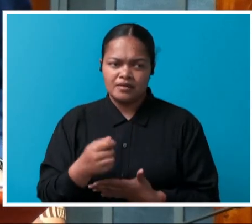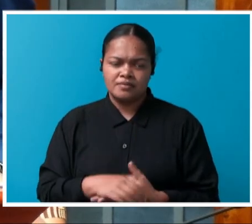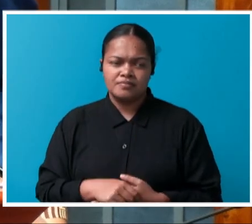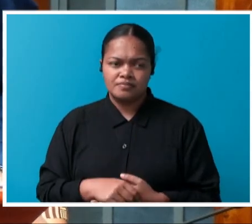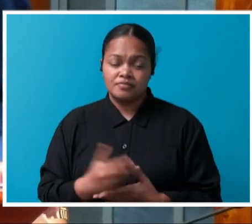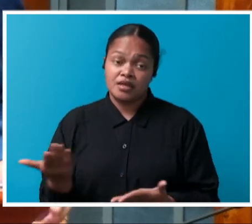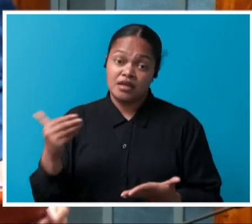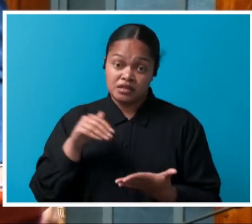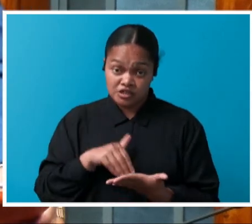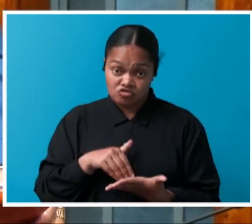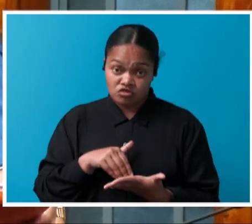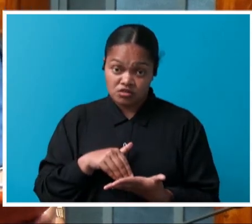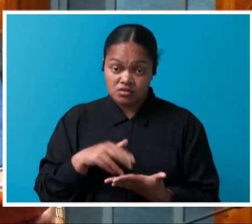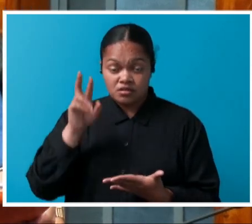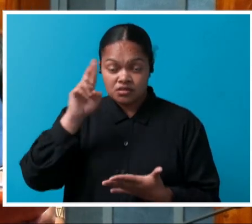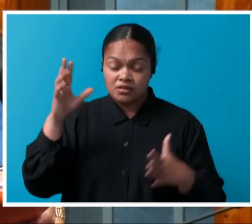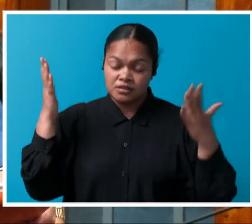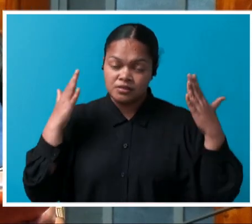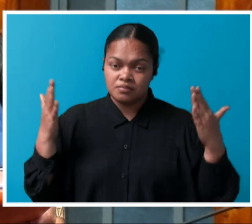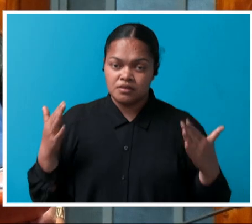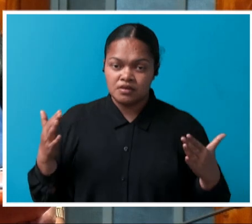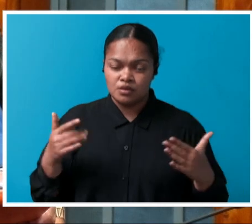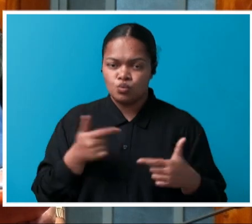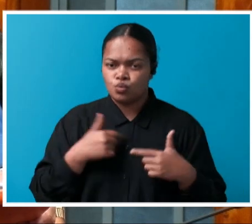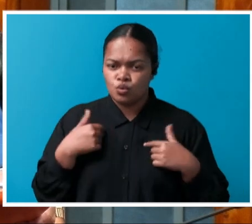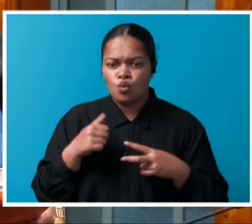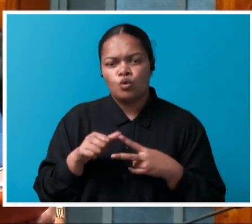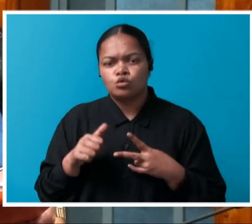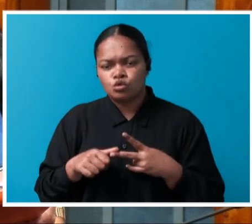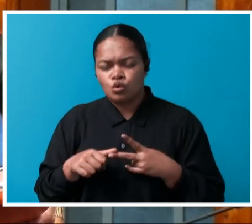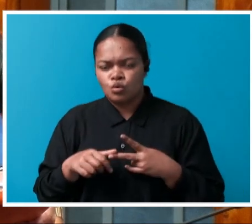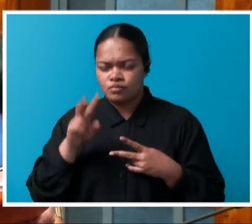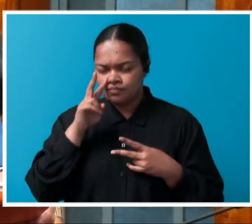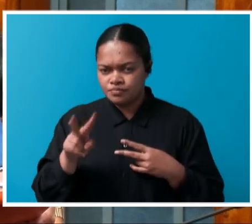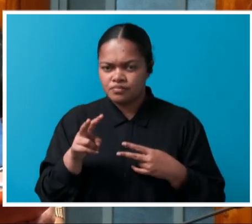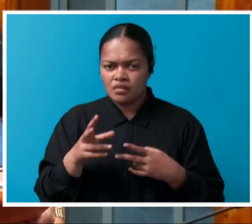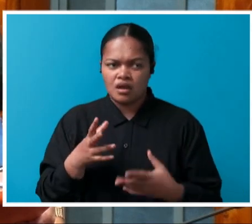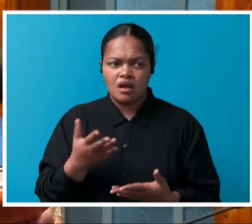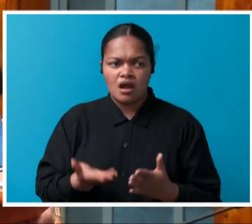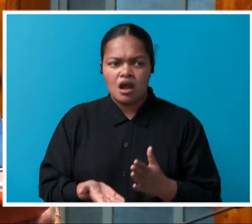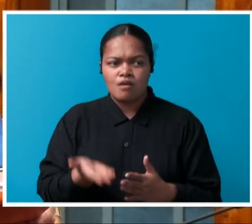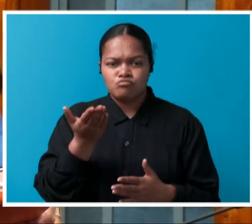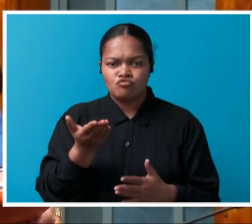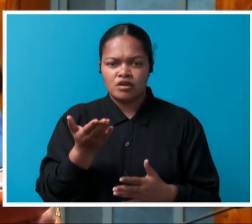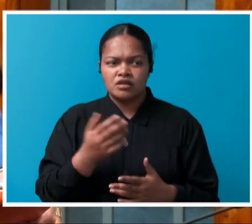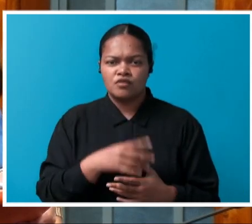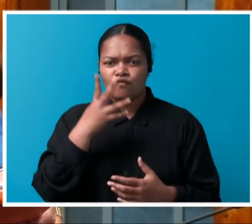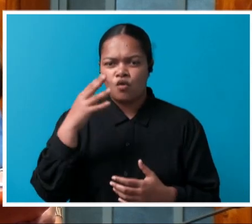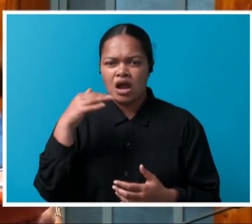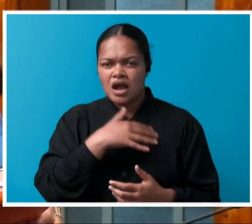In addition, Mr. Speaker, sir, we are also looking into upgrading the salaries of close to 400